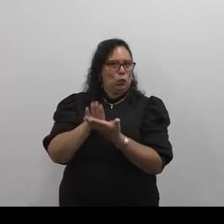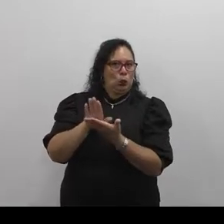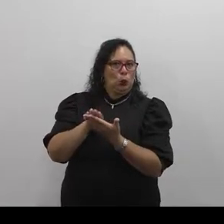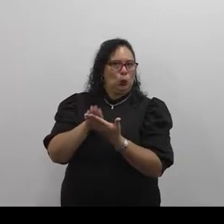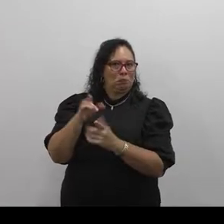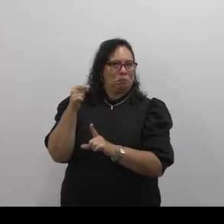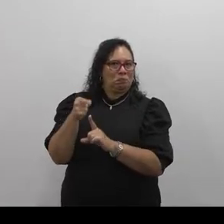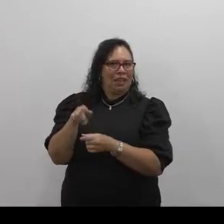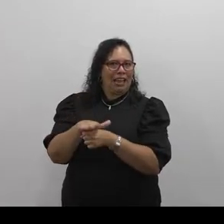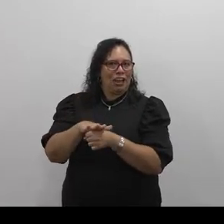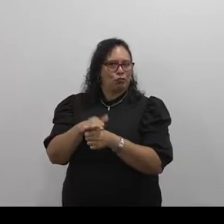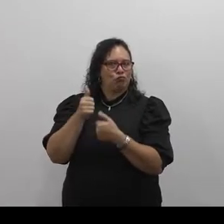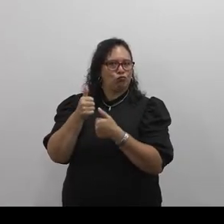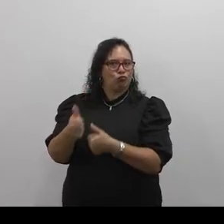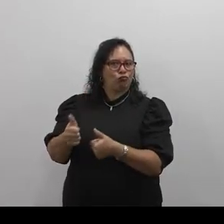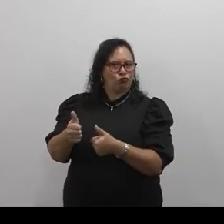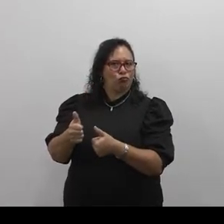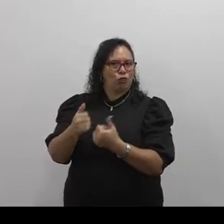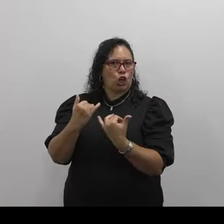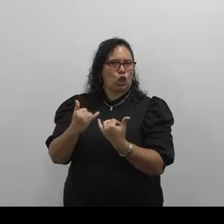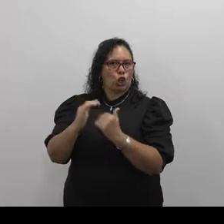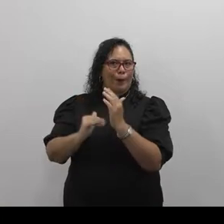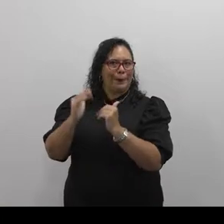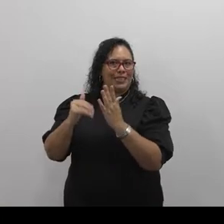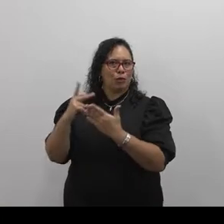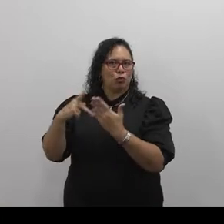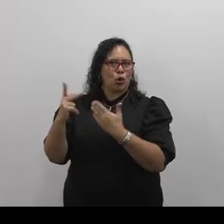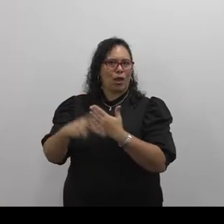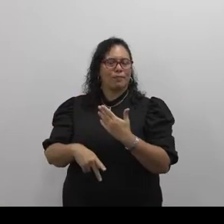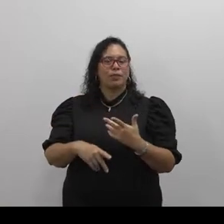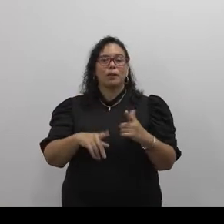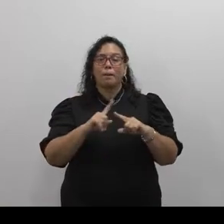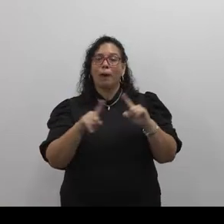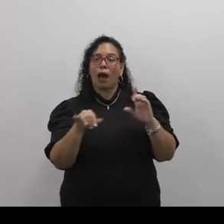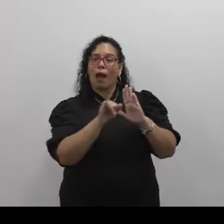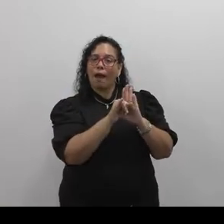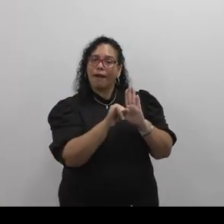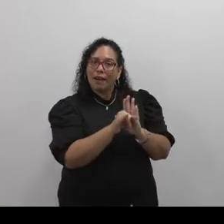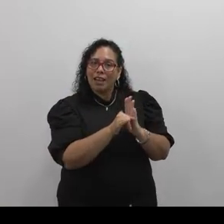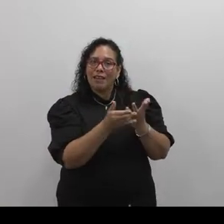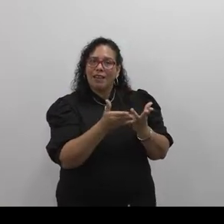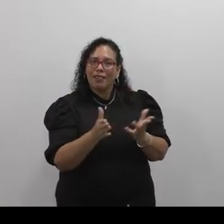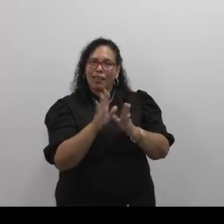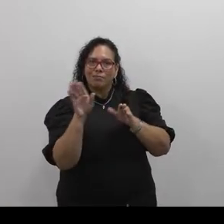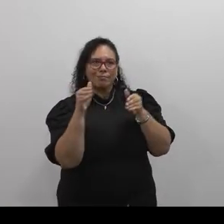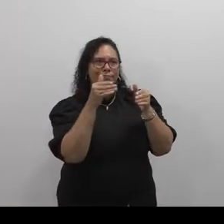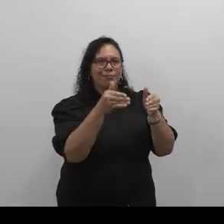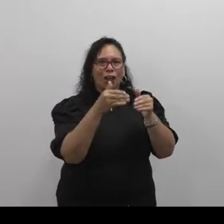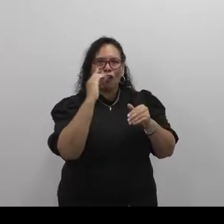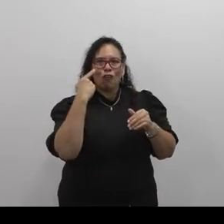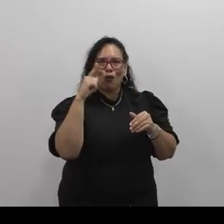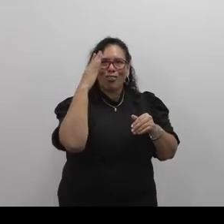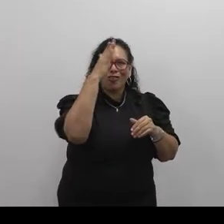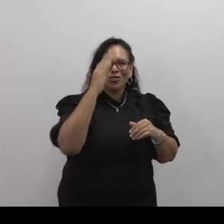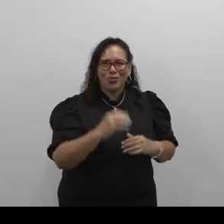areas where we're doing good with respect to our current building program, yet identifying things to help gear us towards the future.